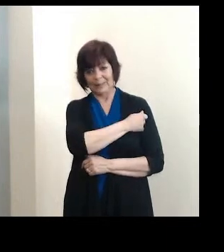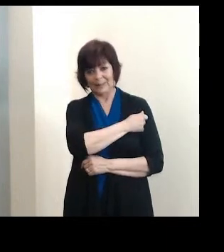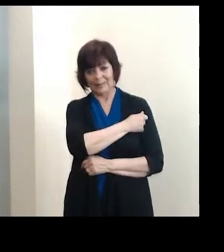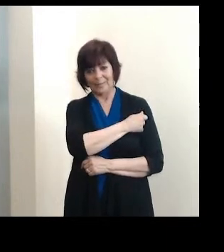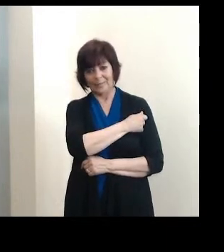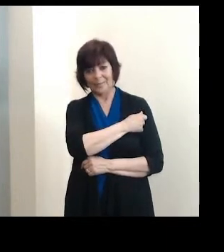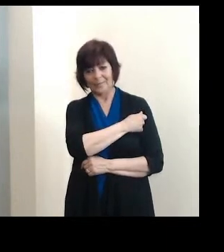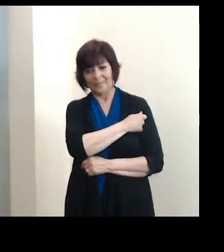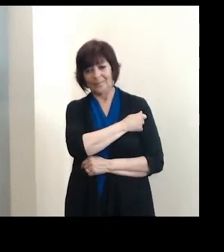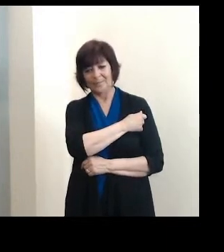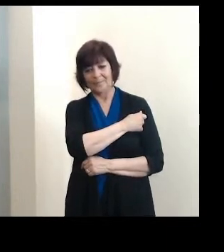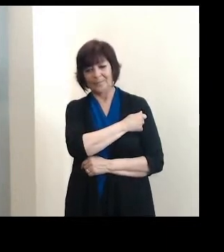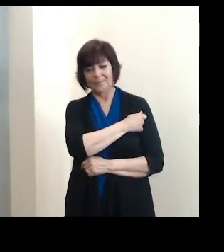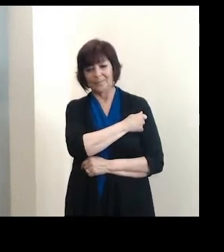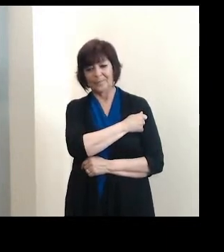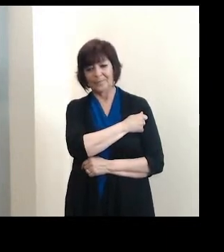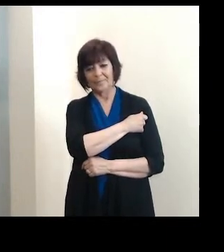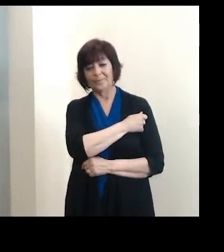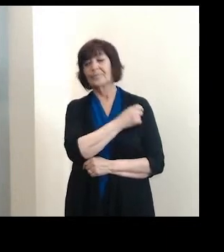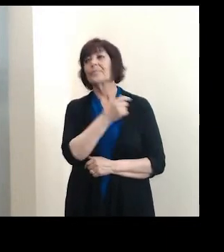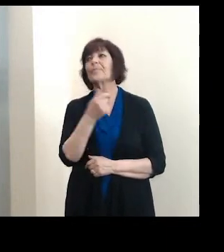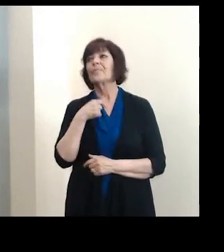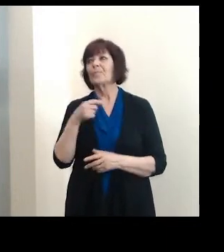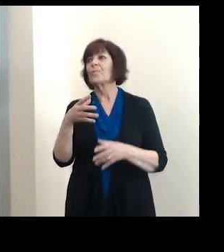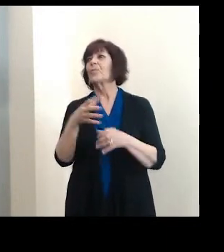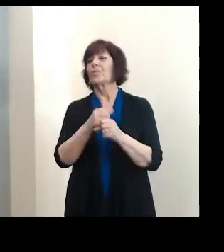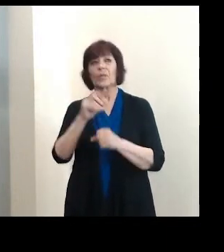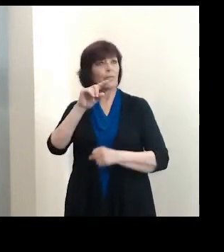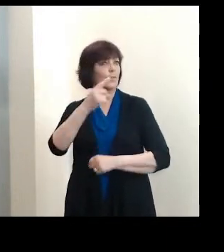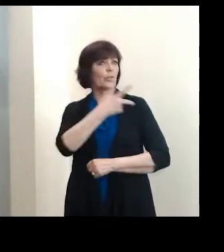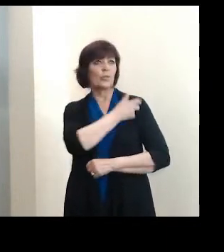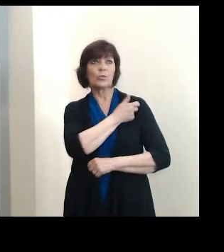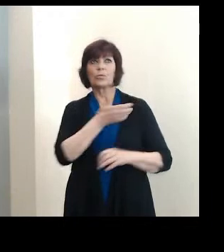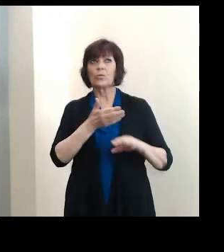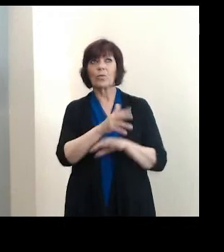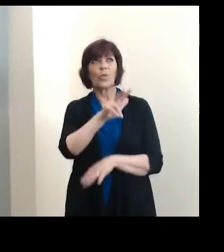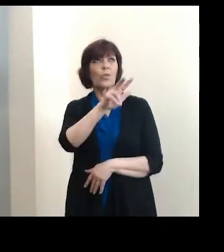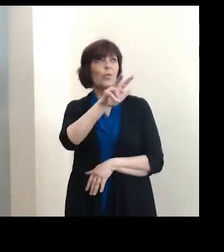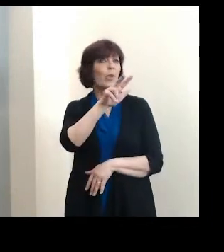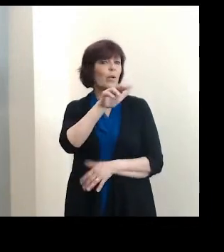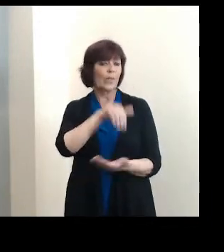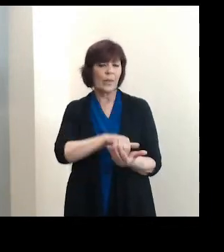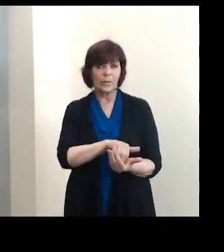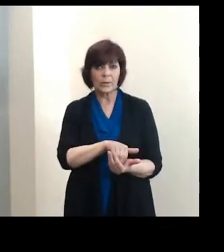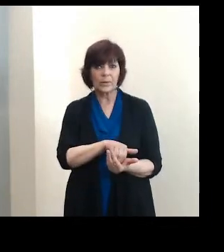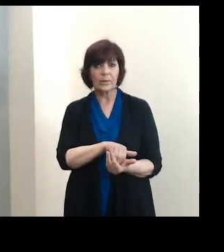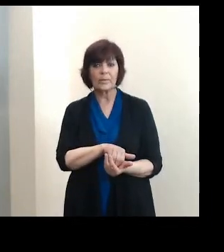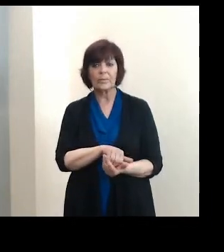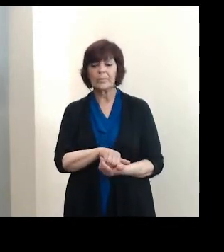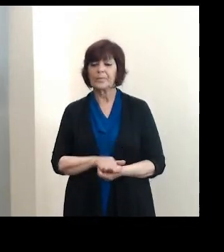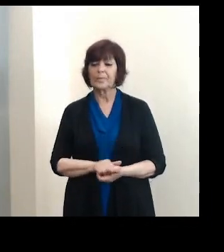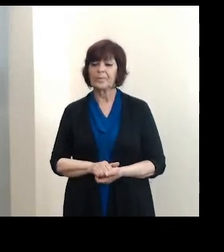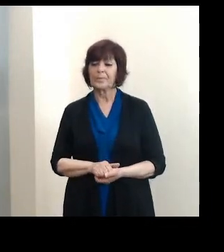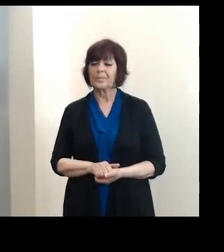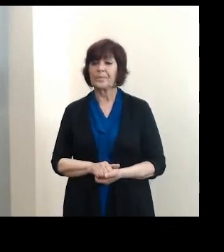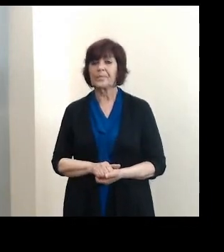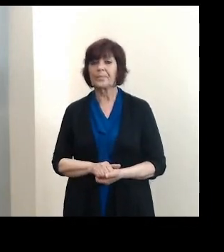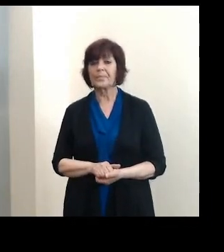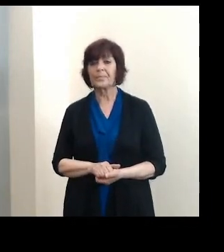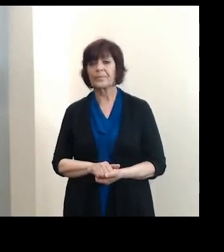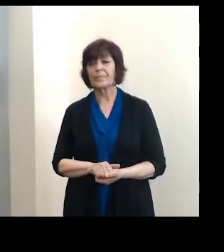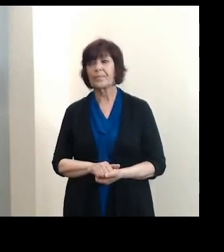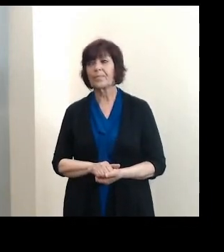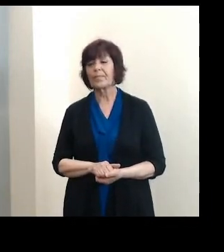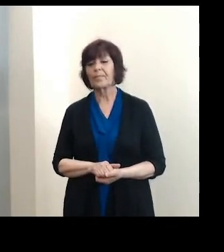as we showed earlier, we've gotten first dose over 300,000. I think it was 350, so we've done about half of